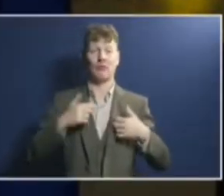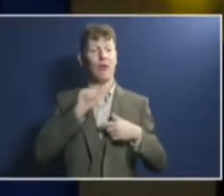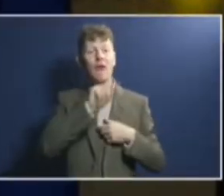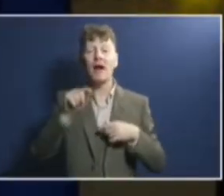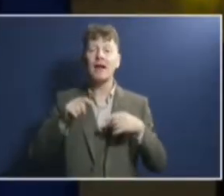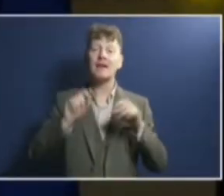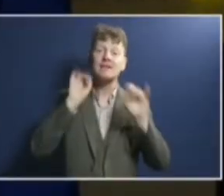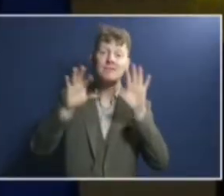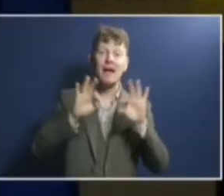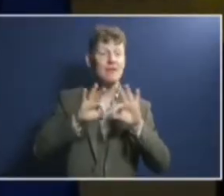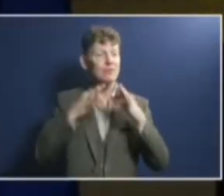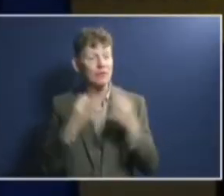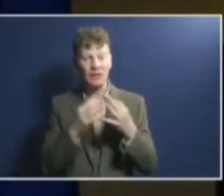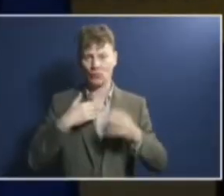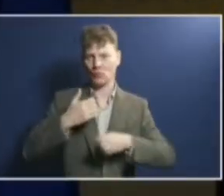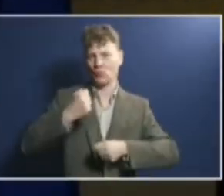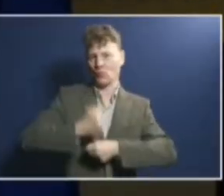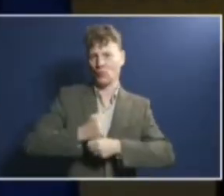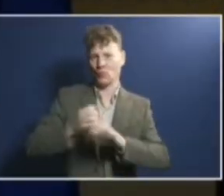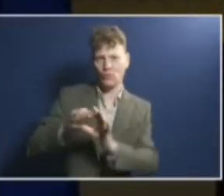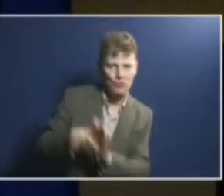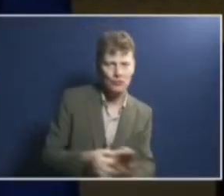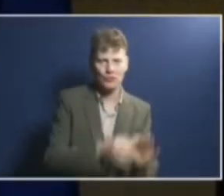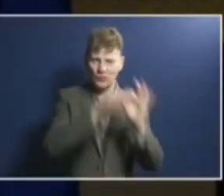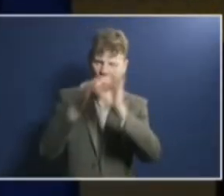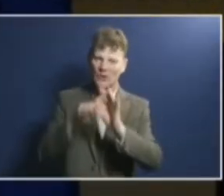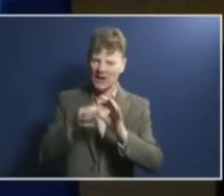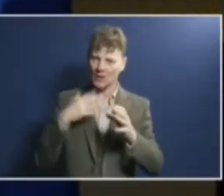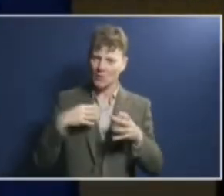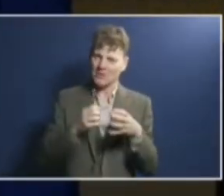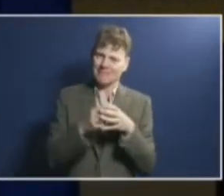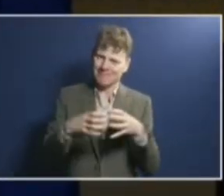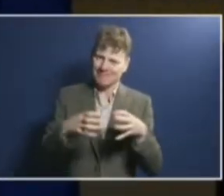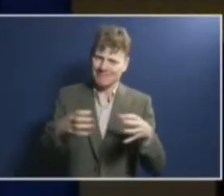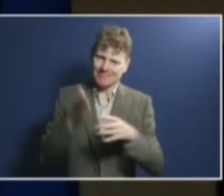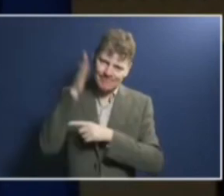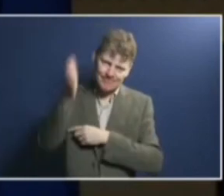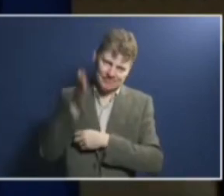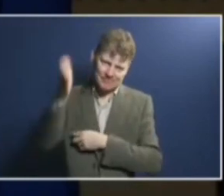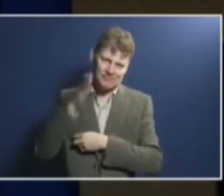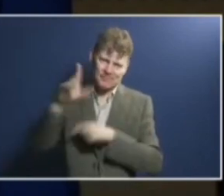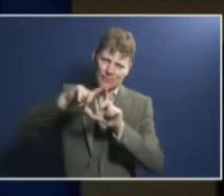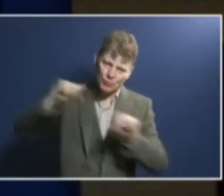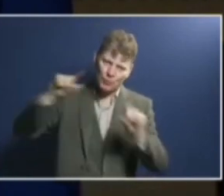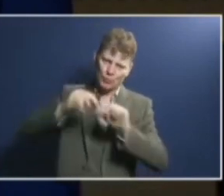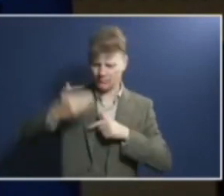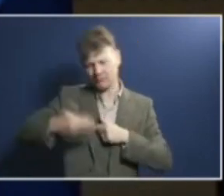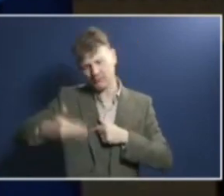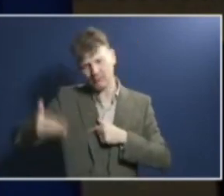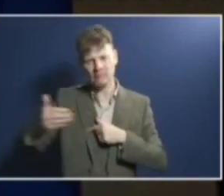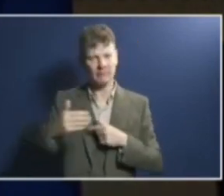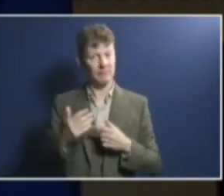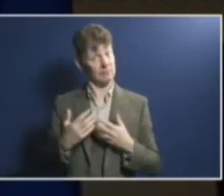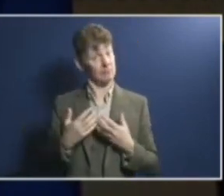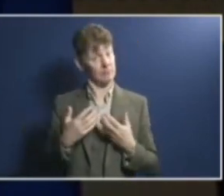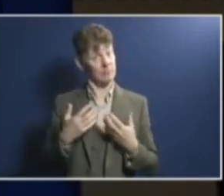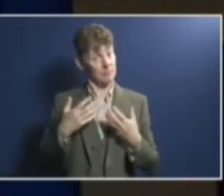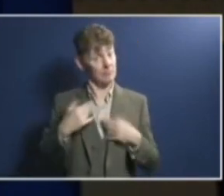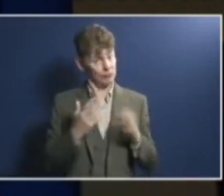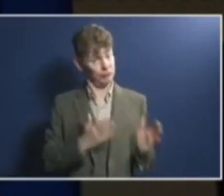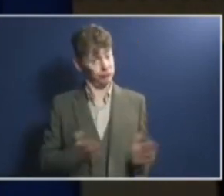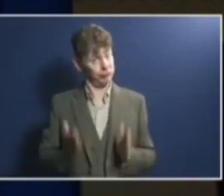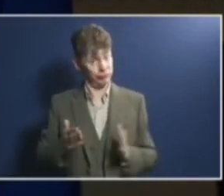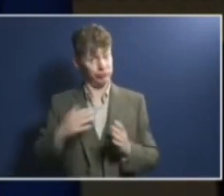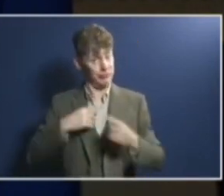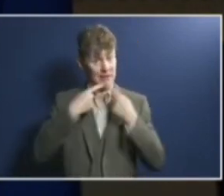the stakeholders to work together for expanding the presence in Moon through further missions that we are in pipeline, that we have already